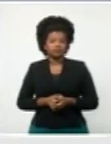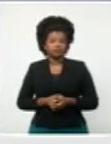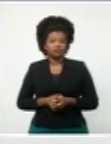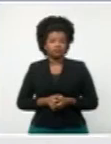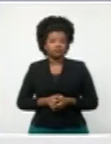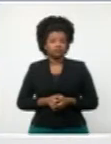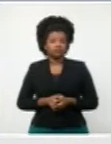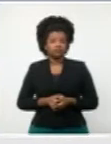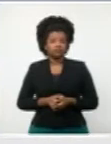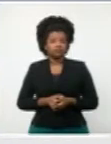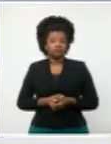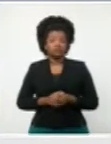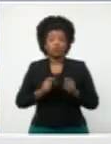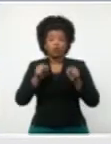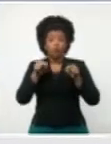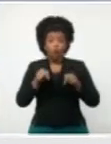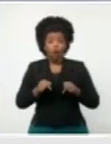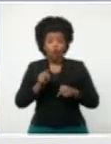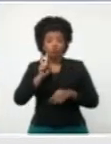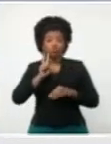professionals,